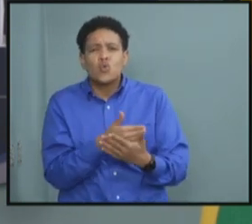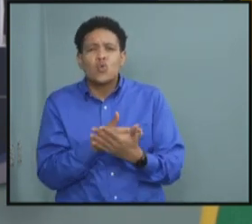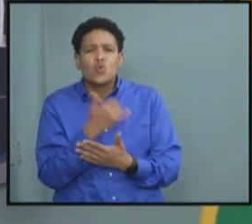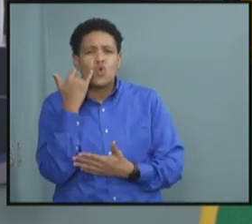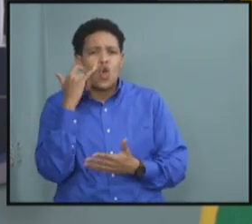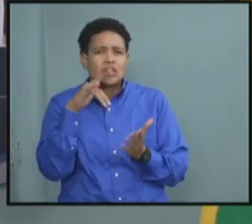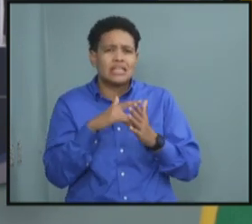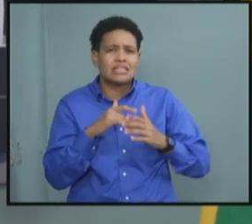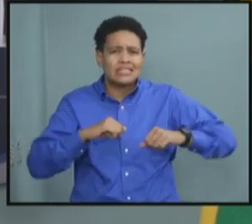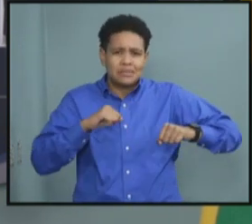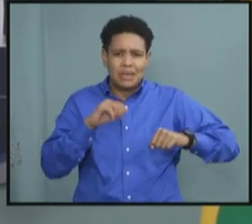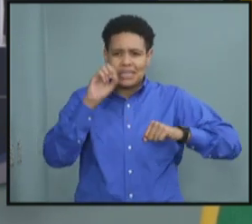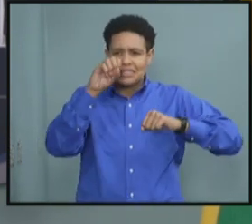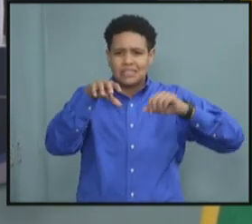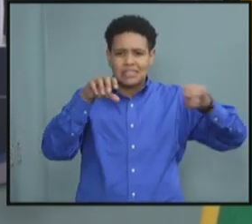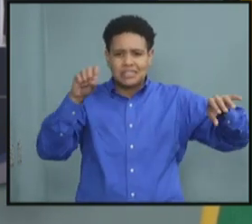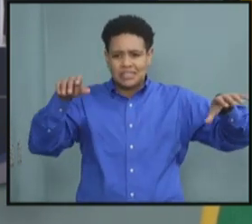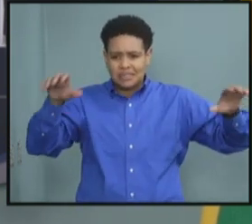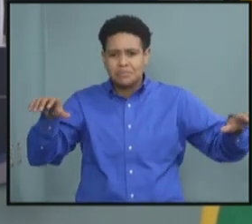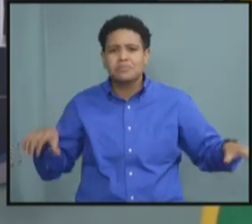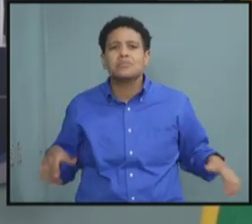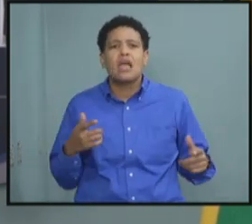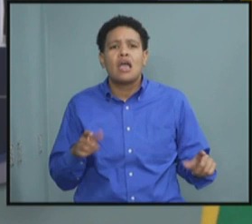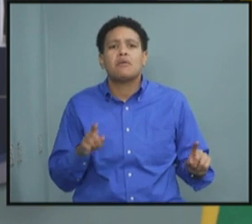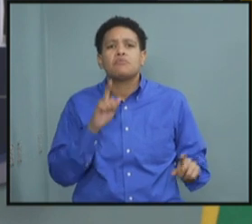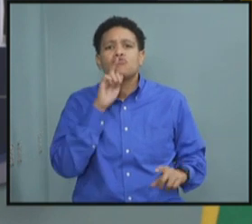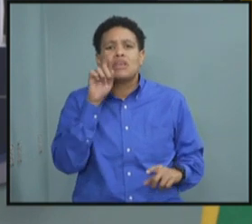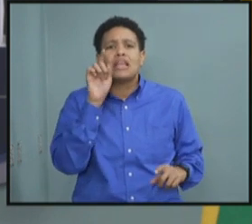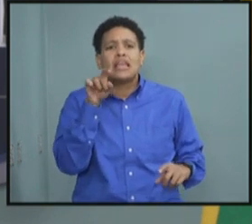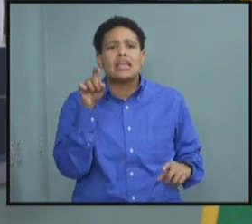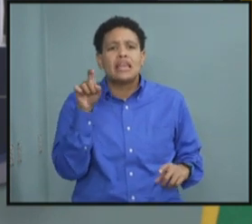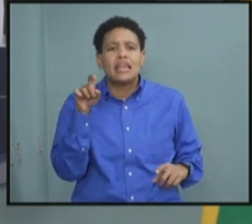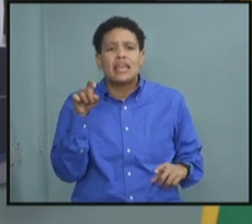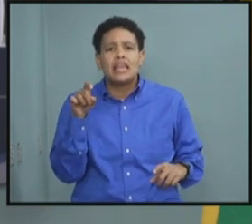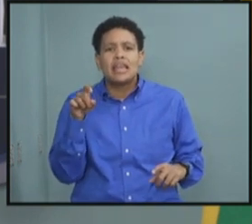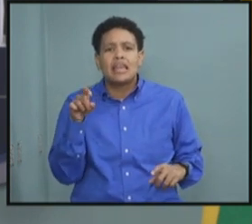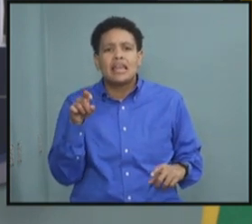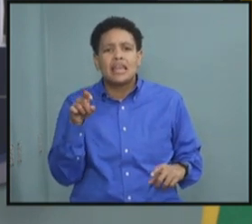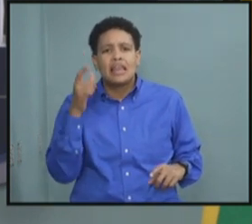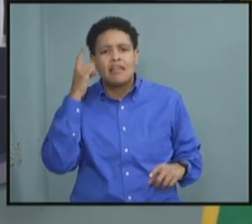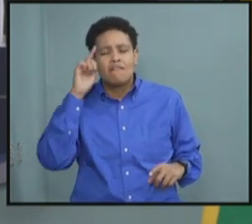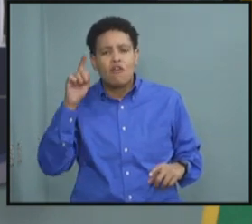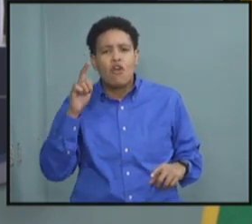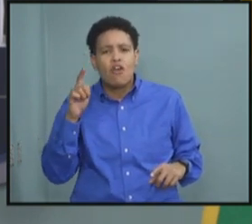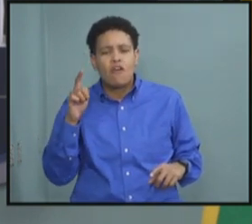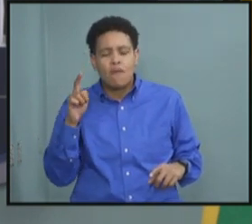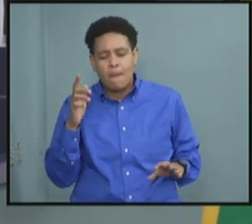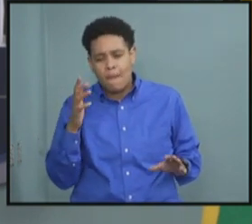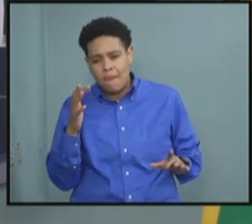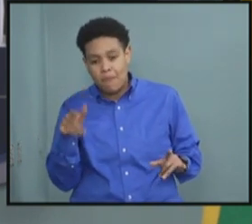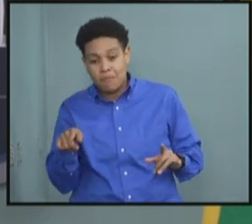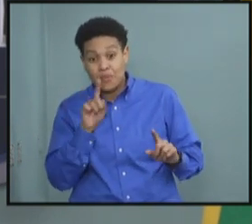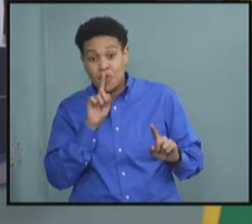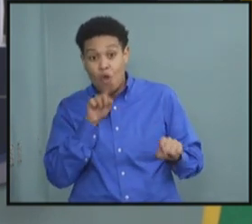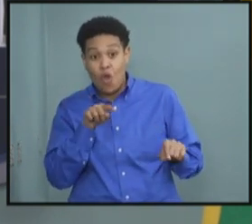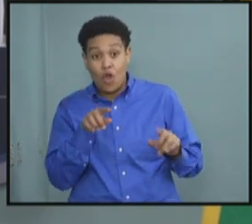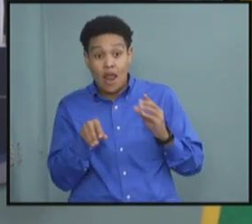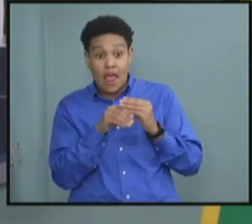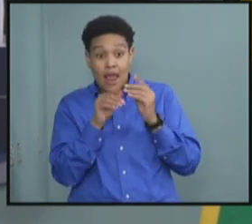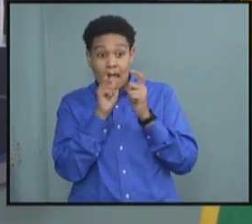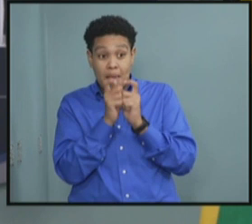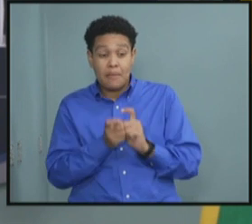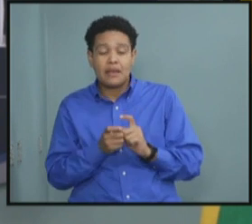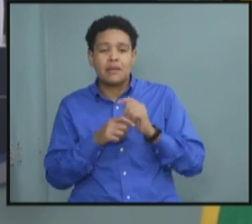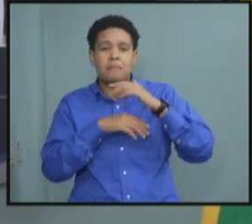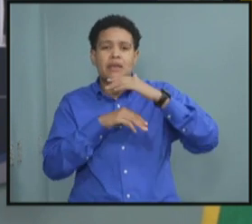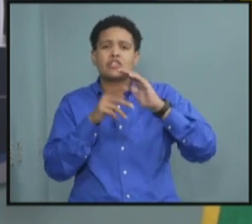BPO space. So there is need for the latest order to be amended based on the